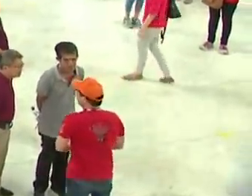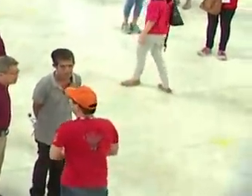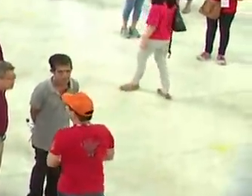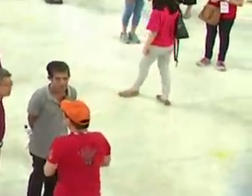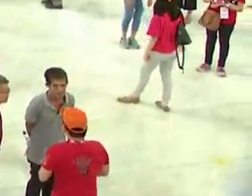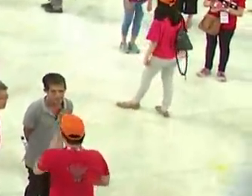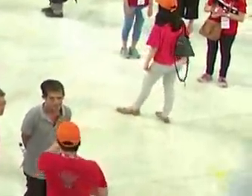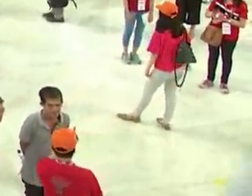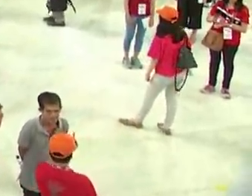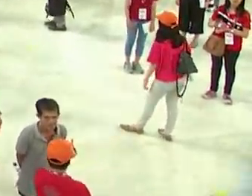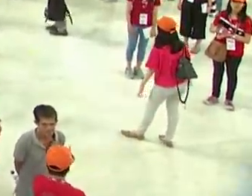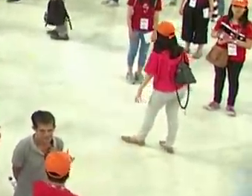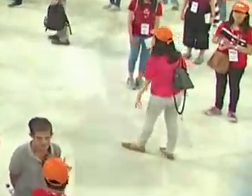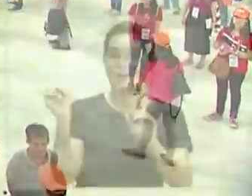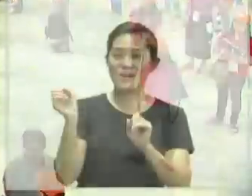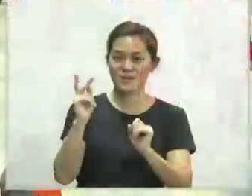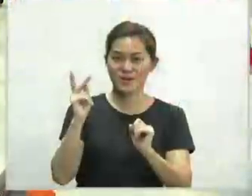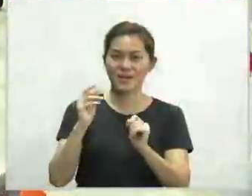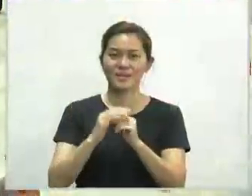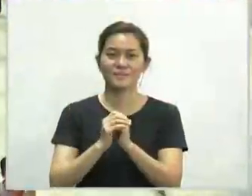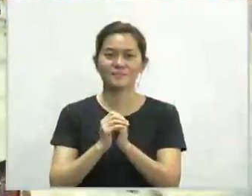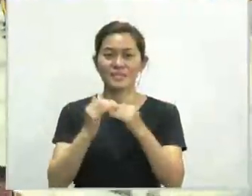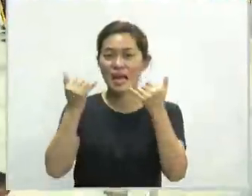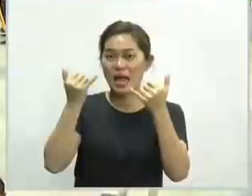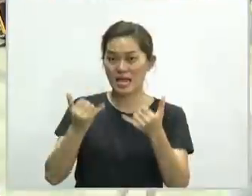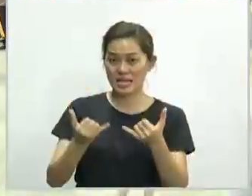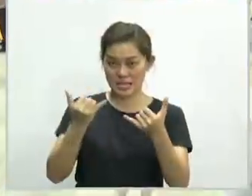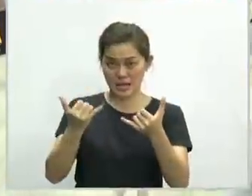Great. Okay. Now,